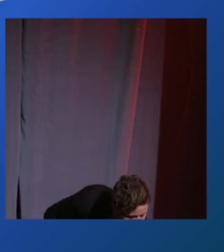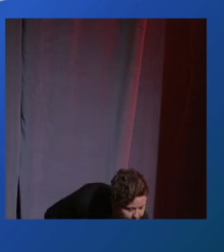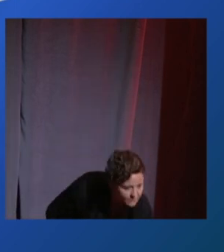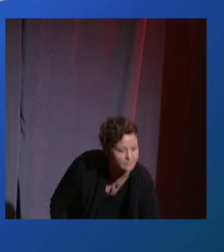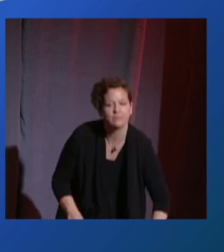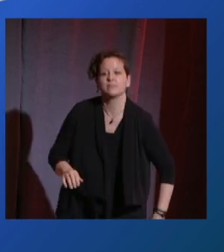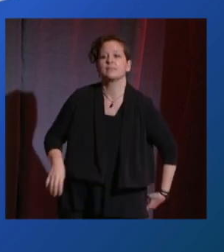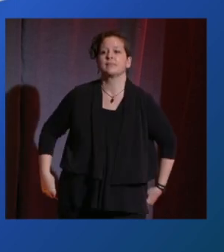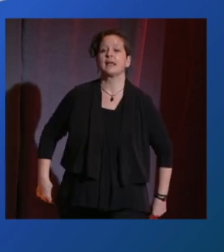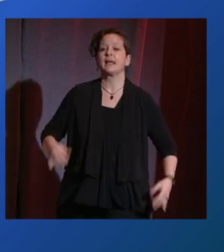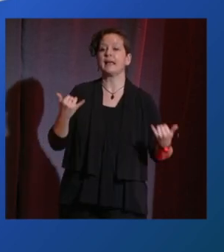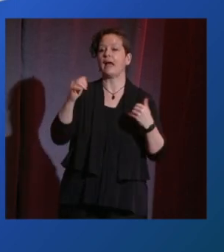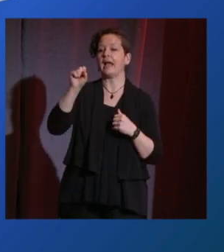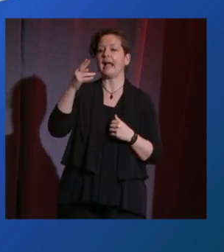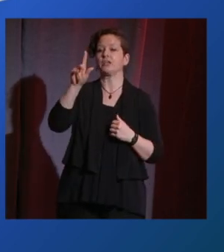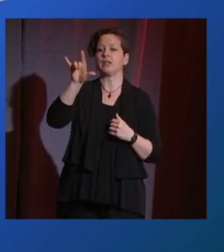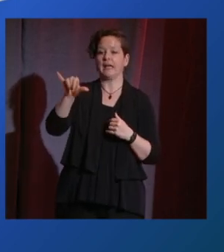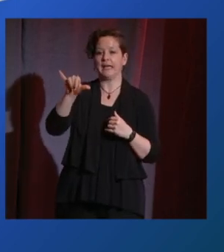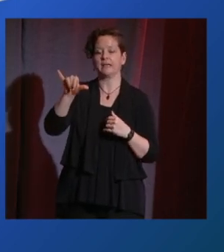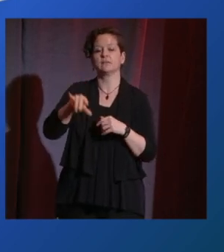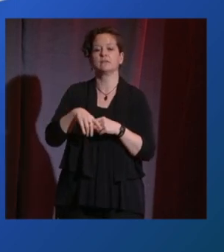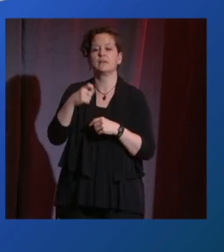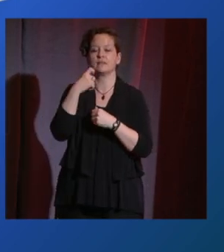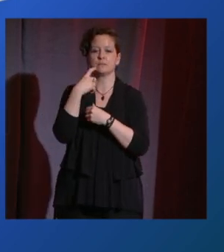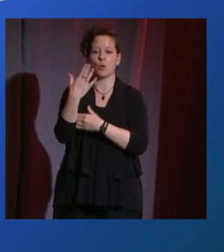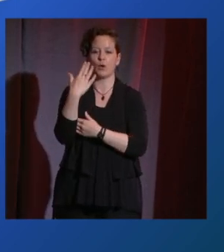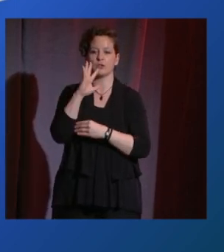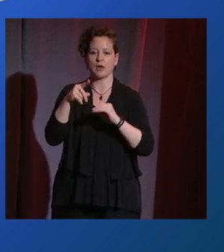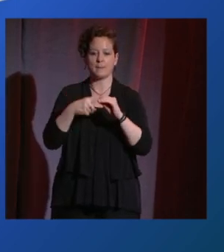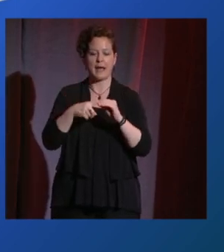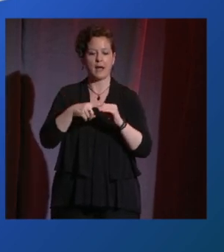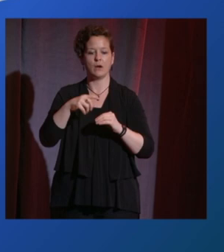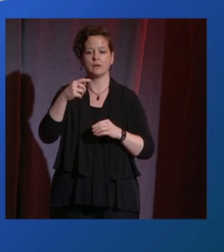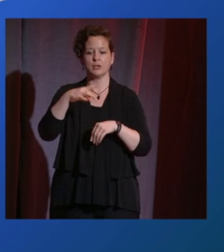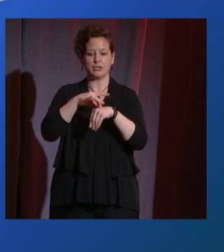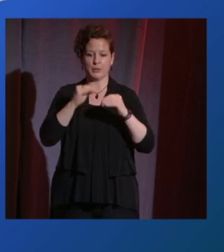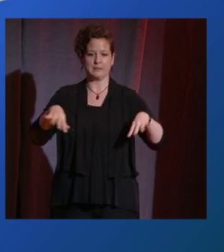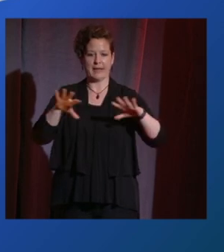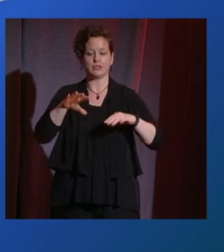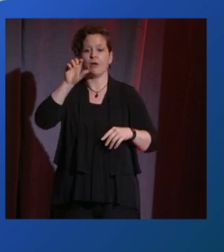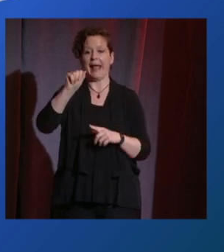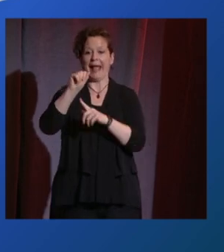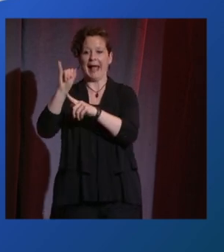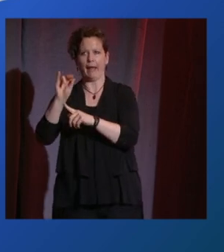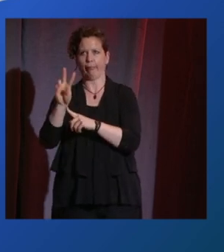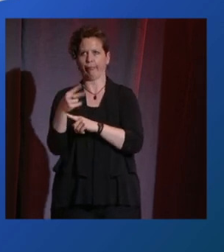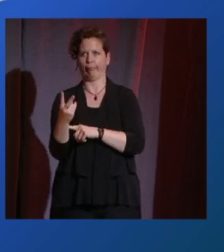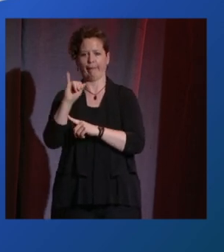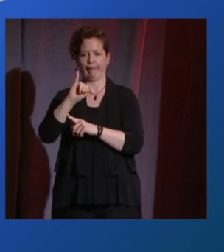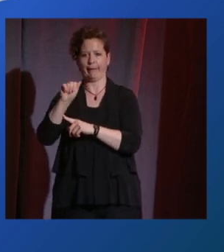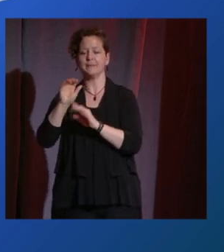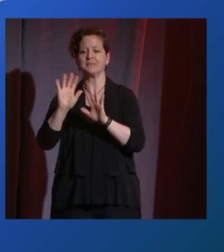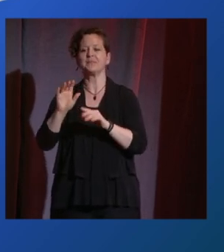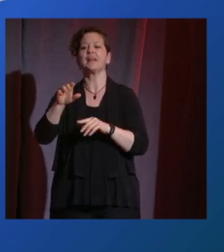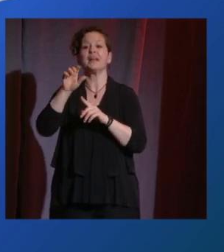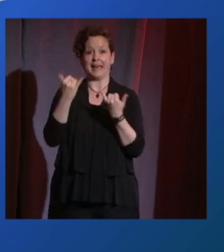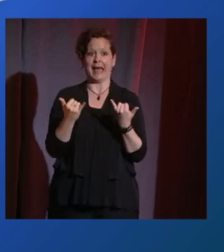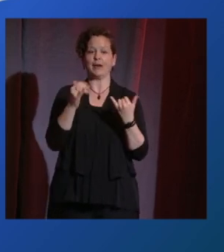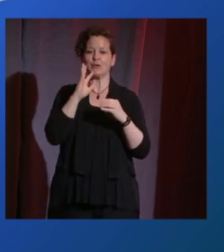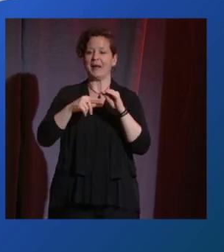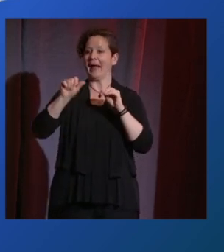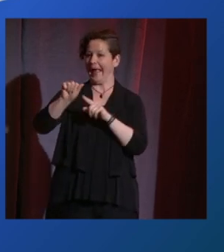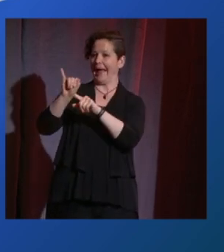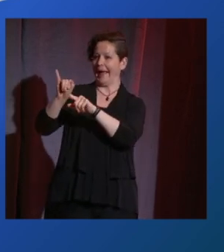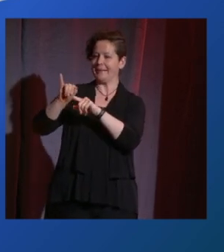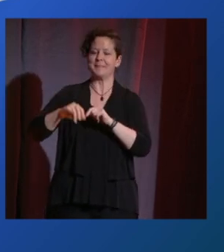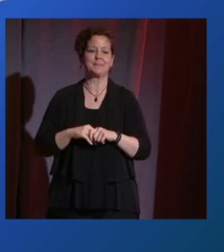heard the term geospatial IIA AI I was an IIA AI over and over and over again